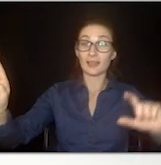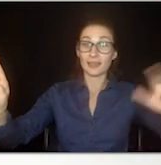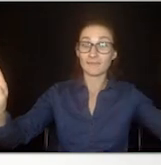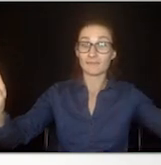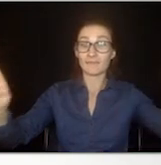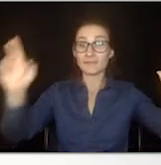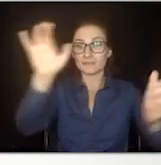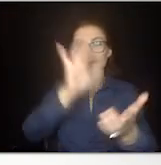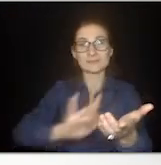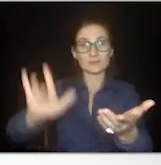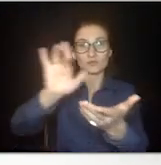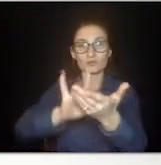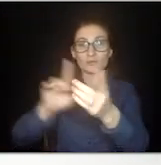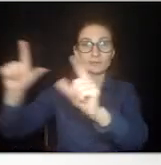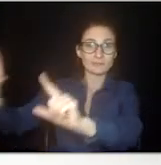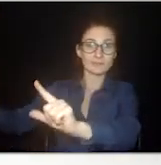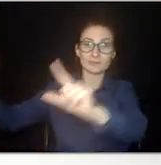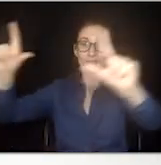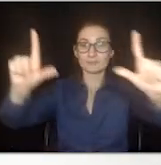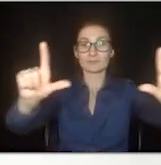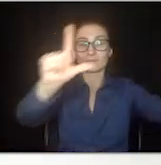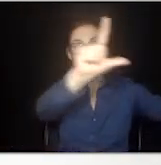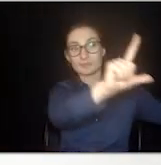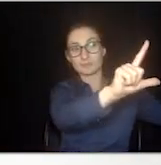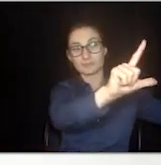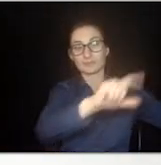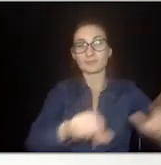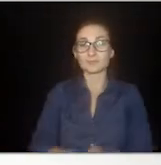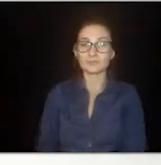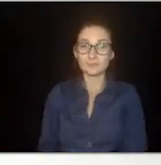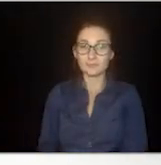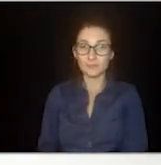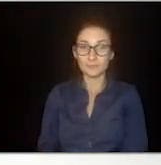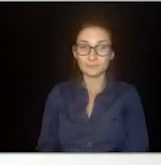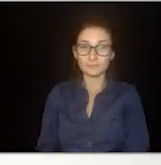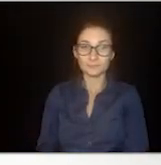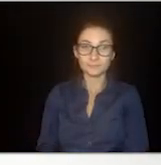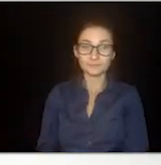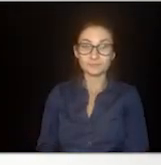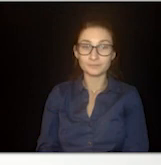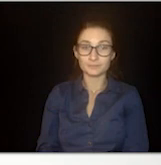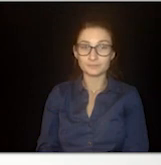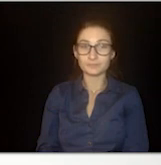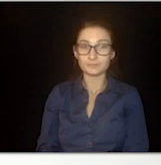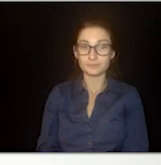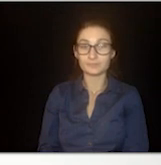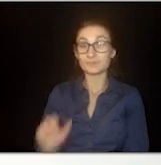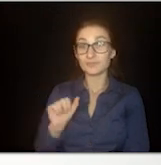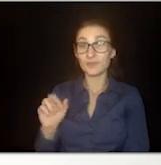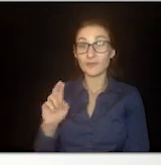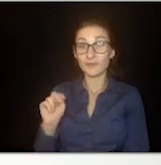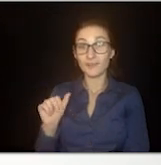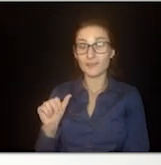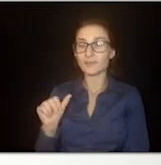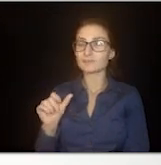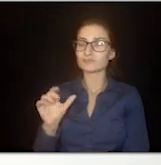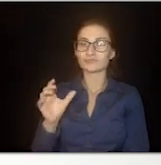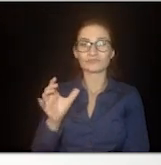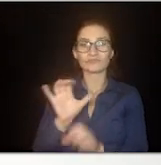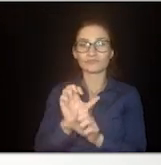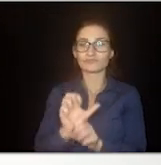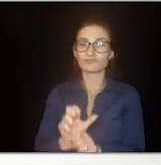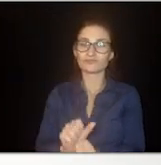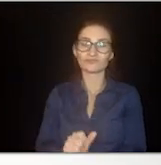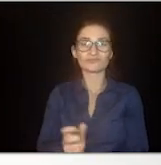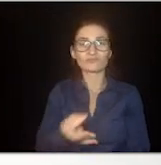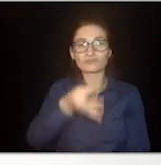visual quadrants with direct lighting to obtain visual shift and fixation. Having mastered the skill of using her